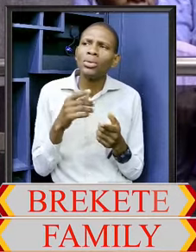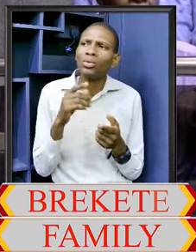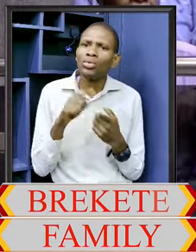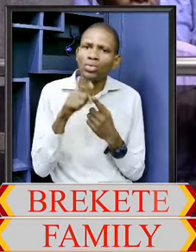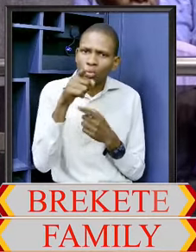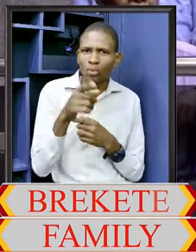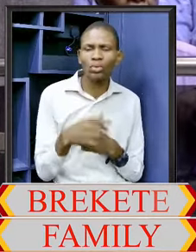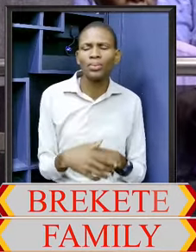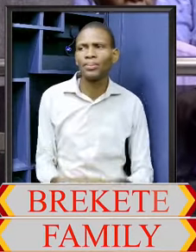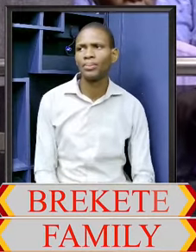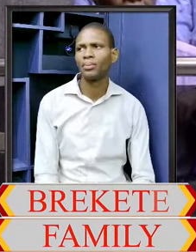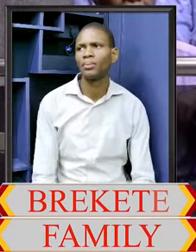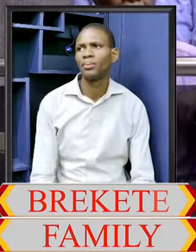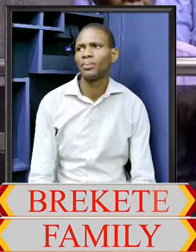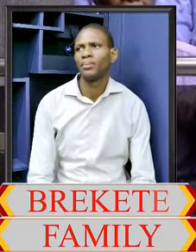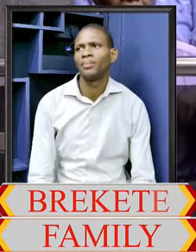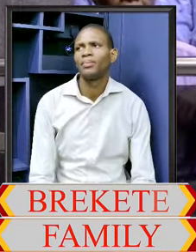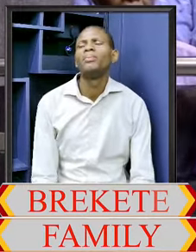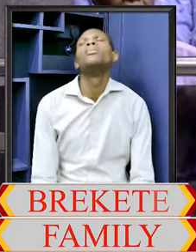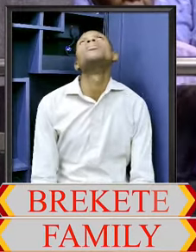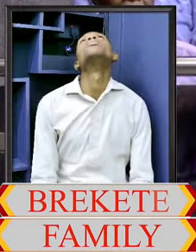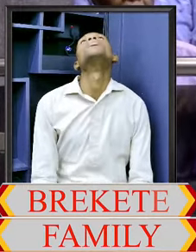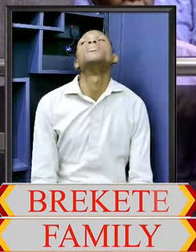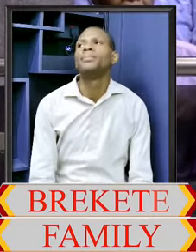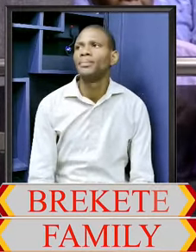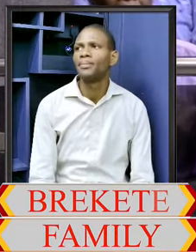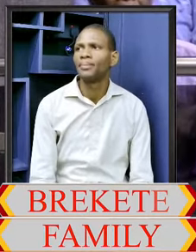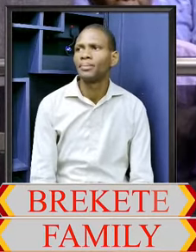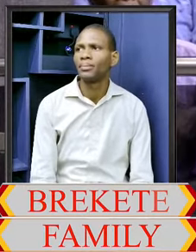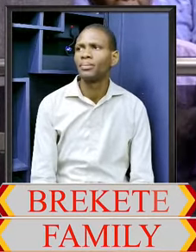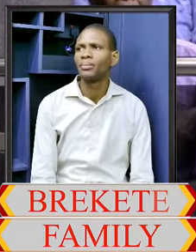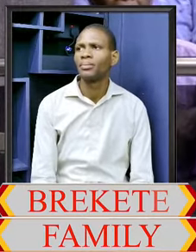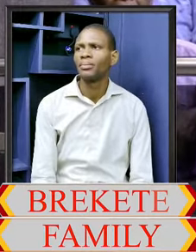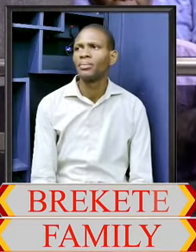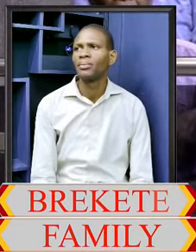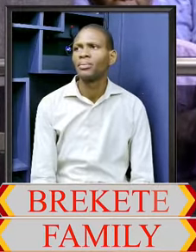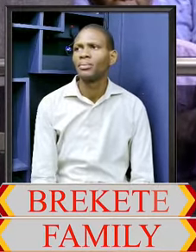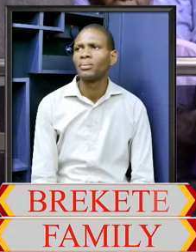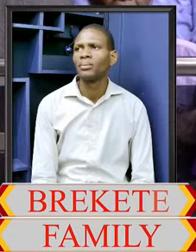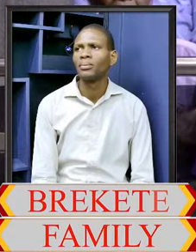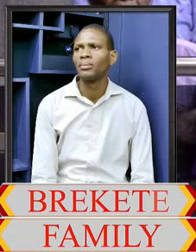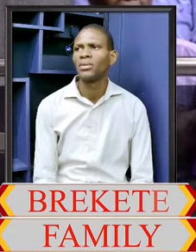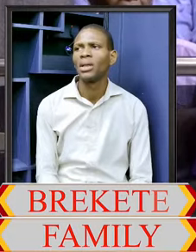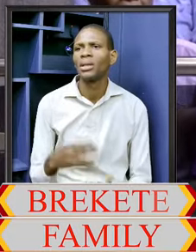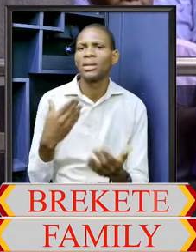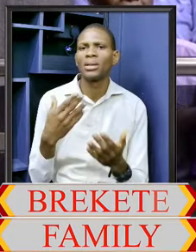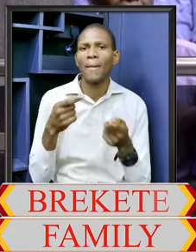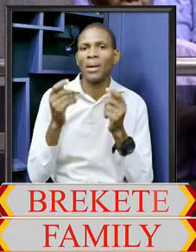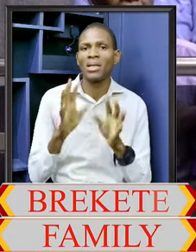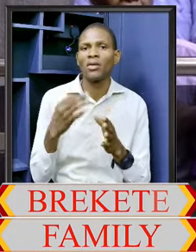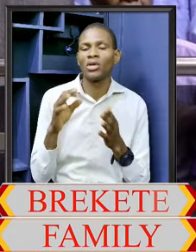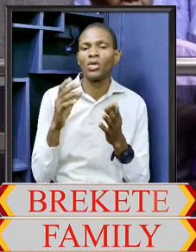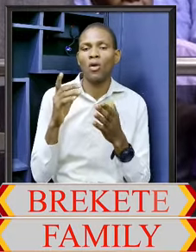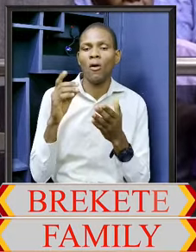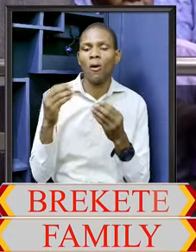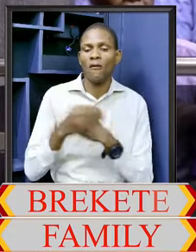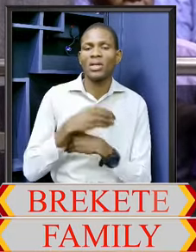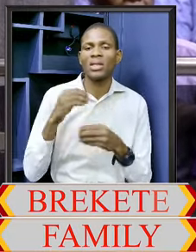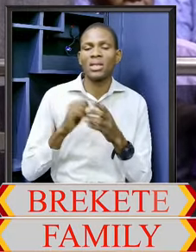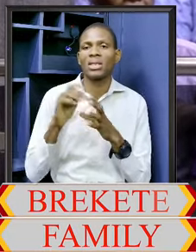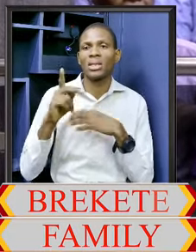into his pension account. And the manager of the office in